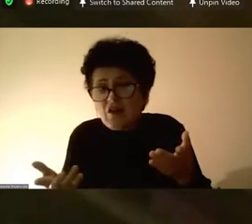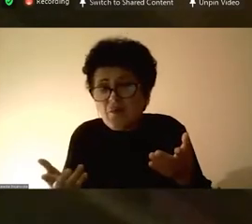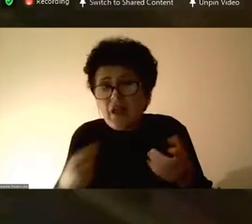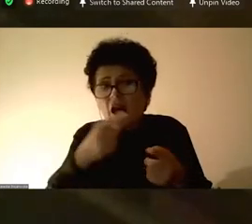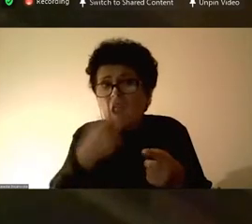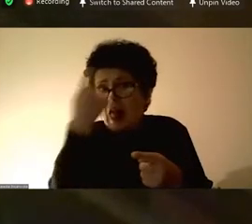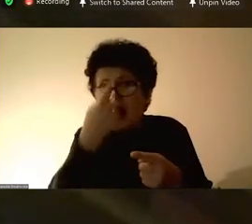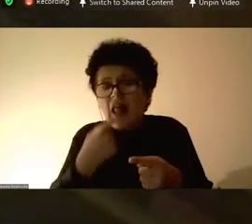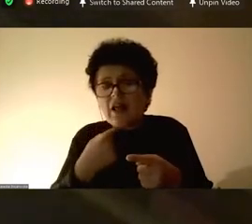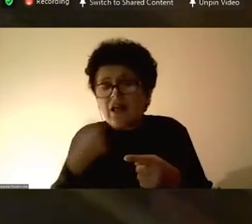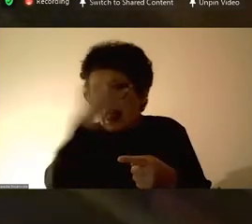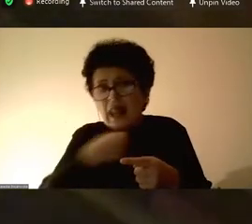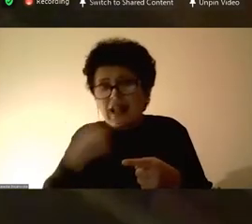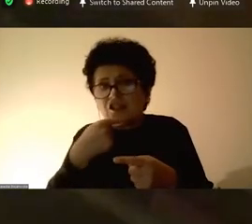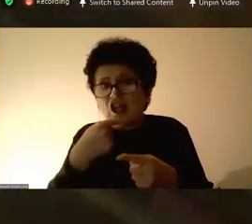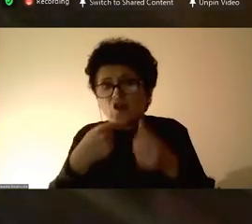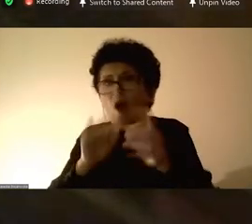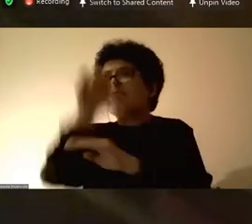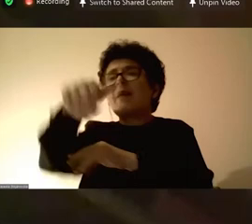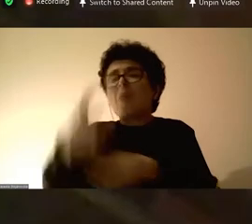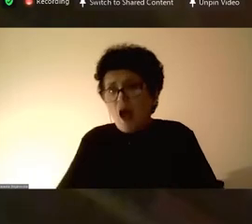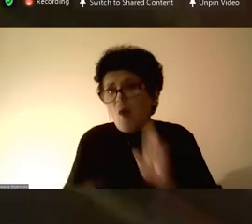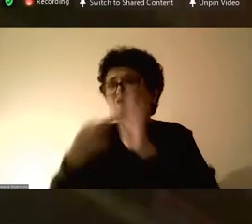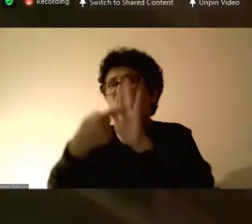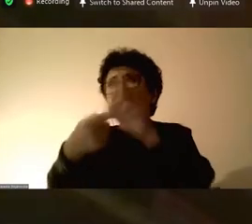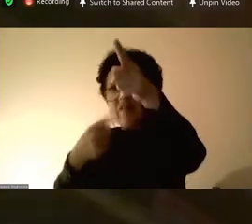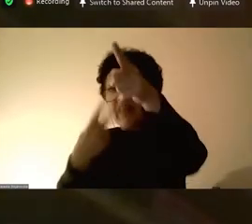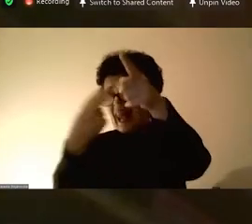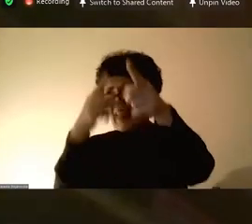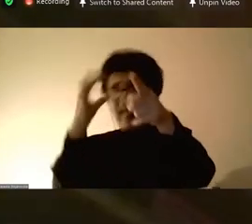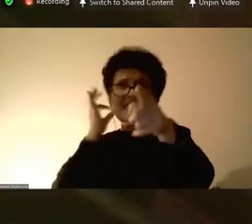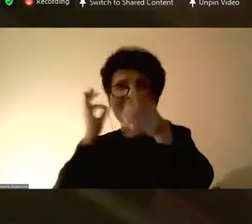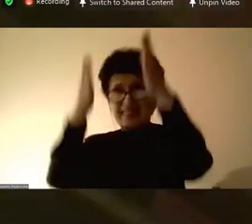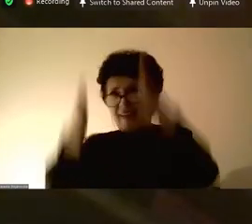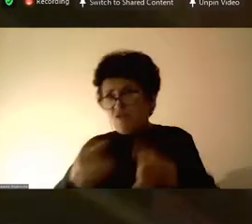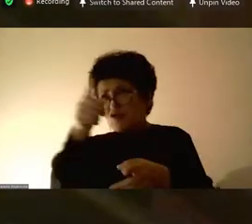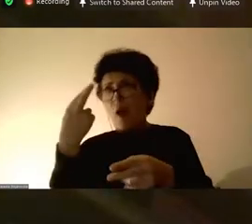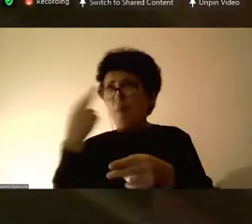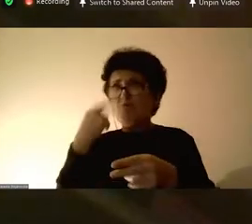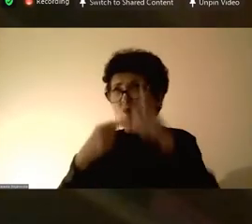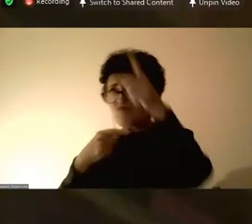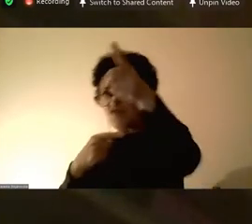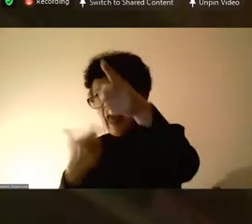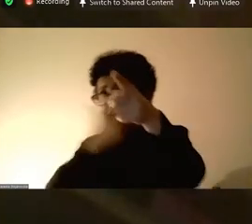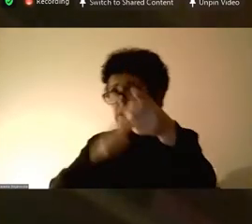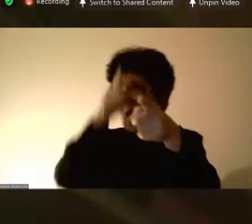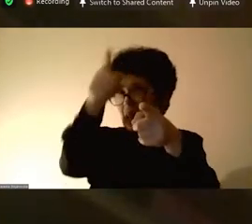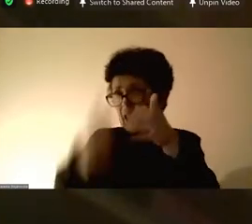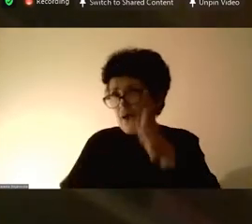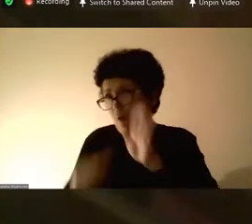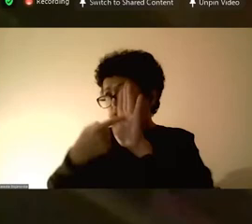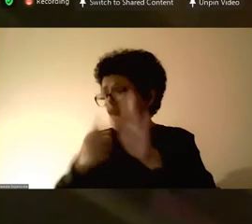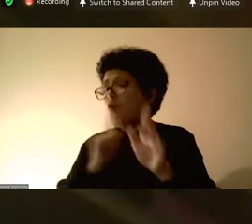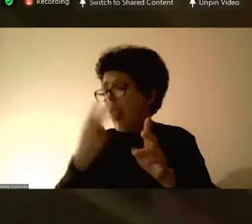this a boy? Is this a girl? Is the age of the boy or the girl? Is this important? Is the other person